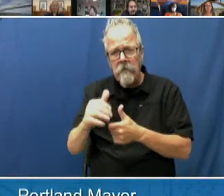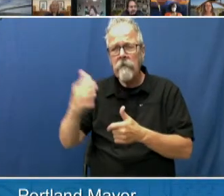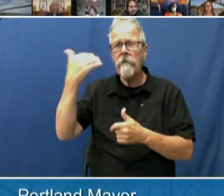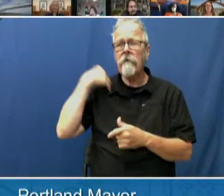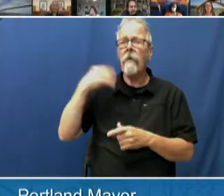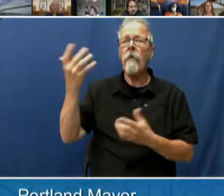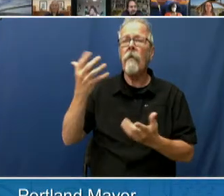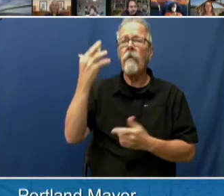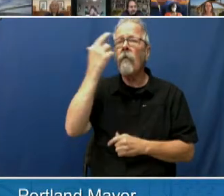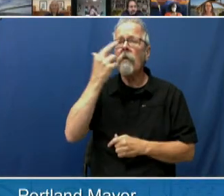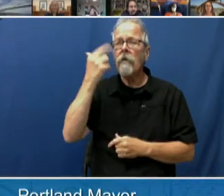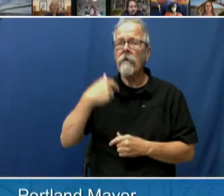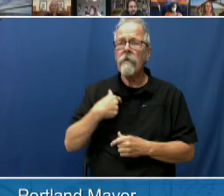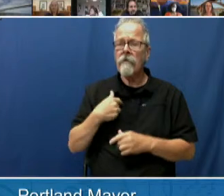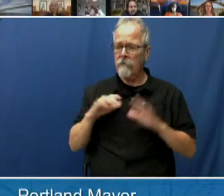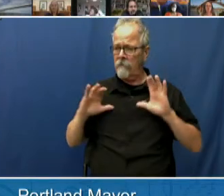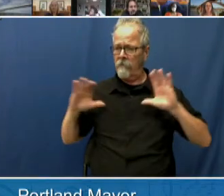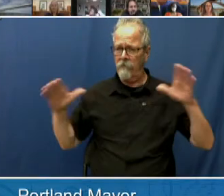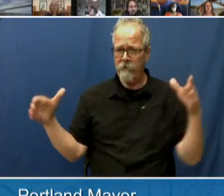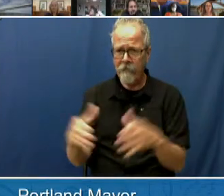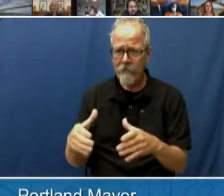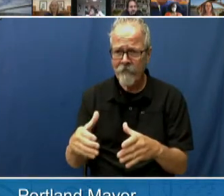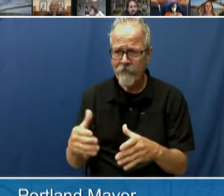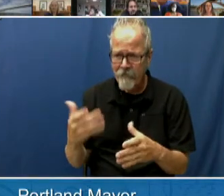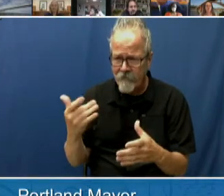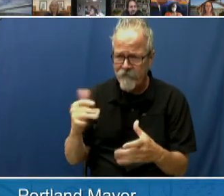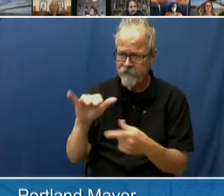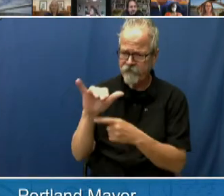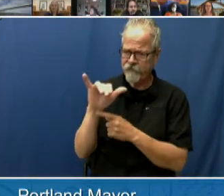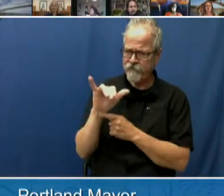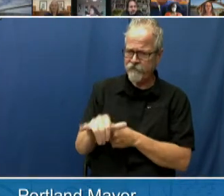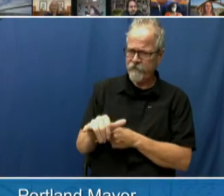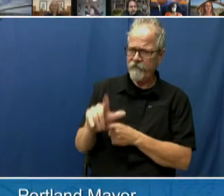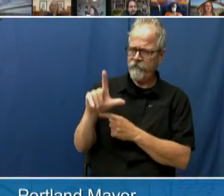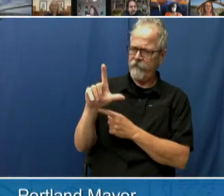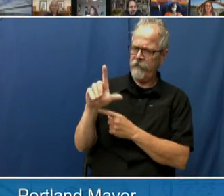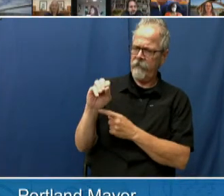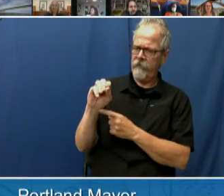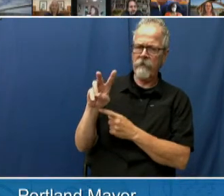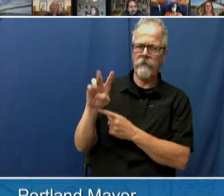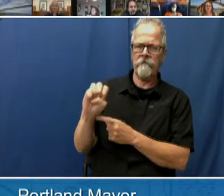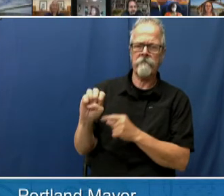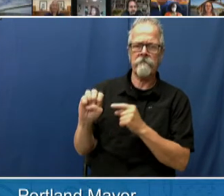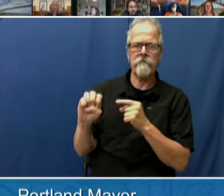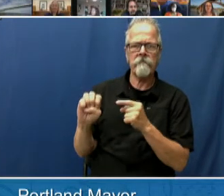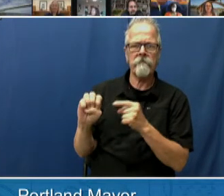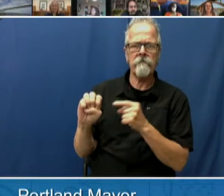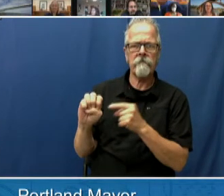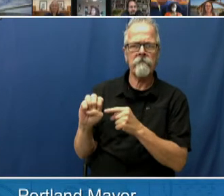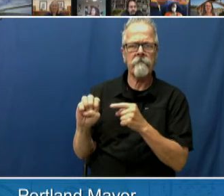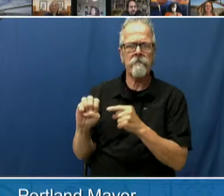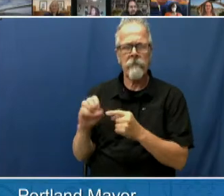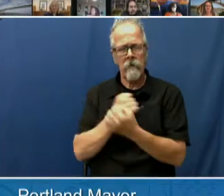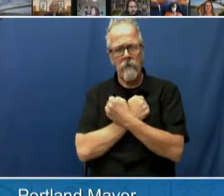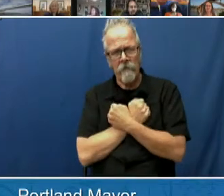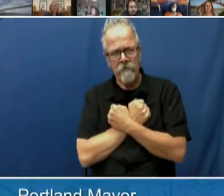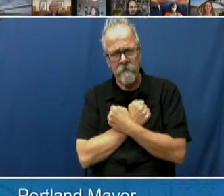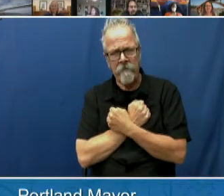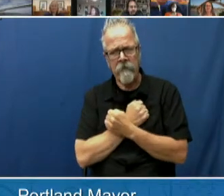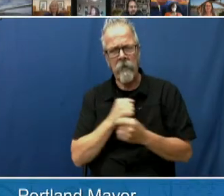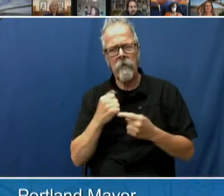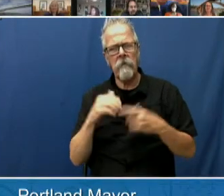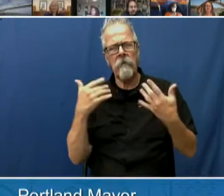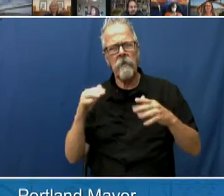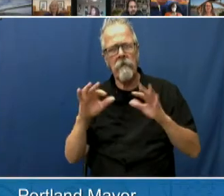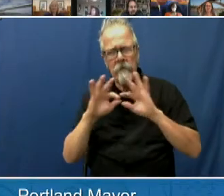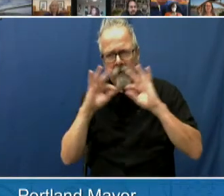together, and that is a sense of love. The love of our family, our friends, and